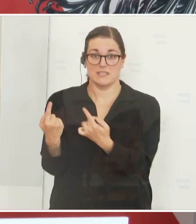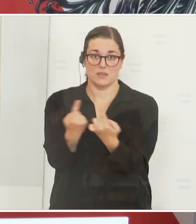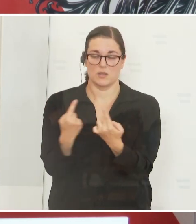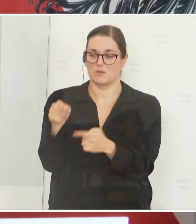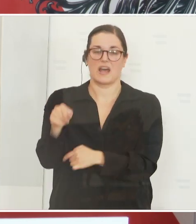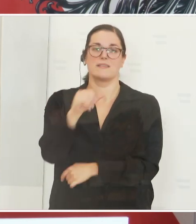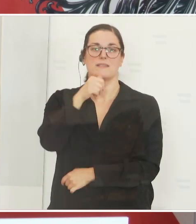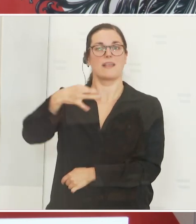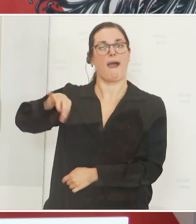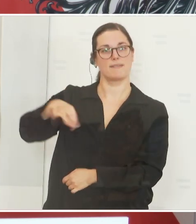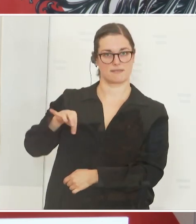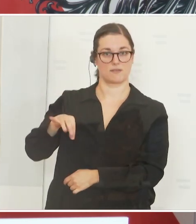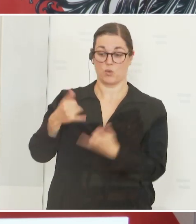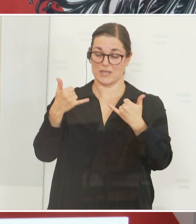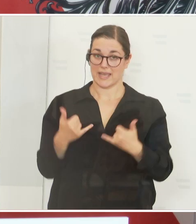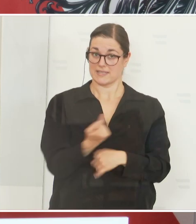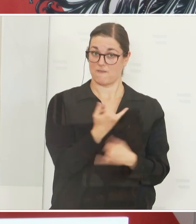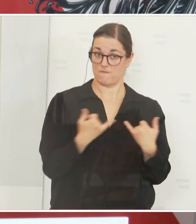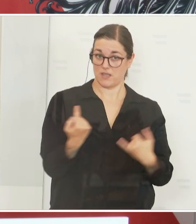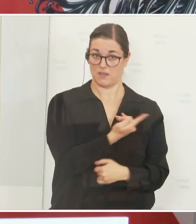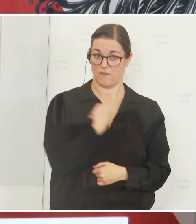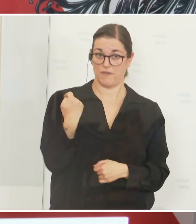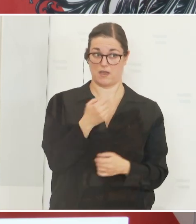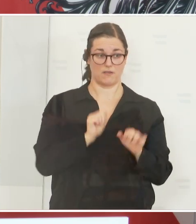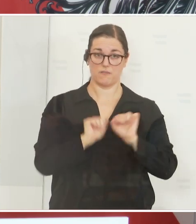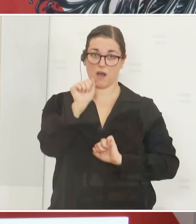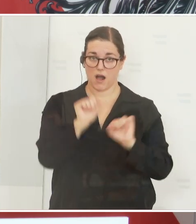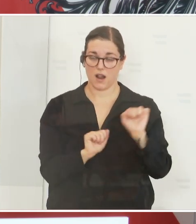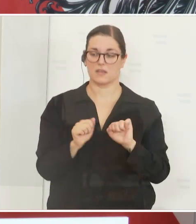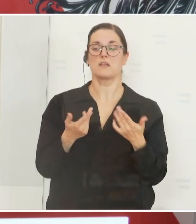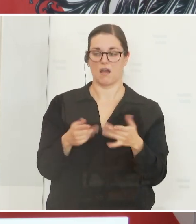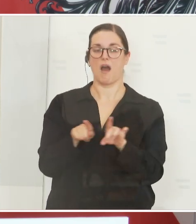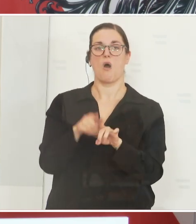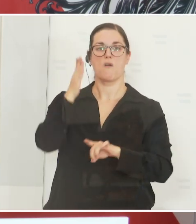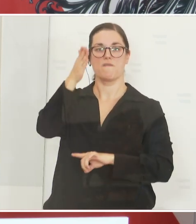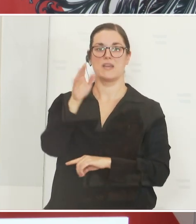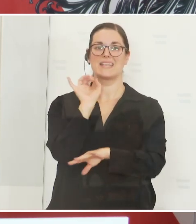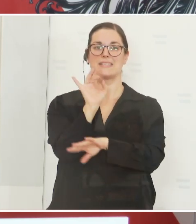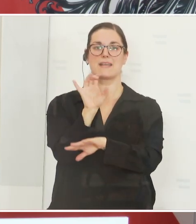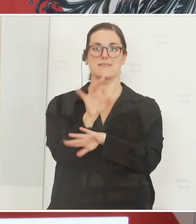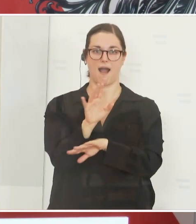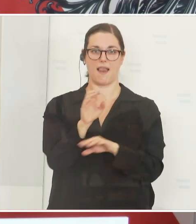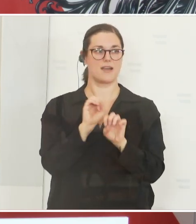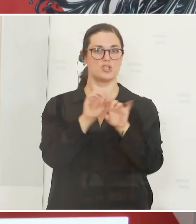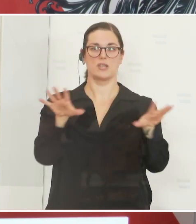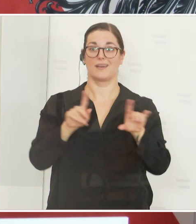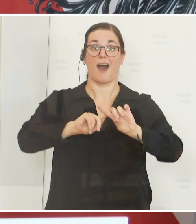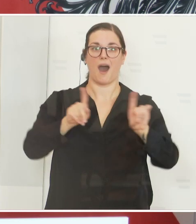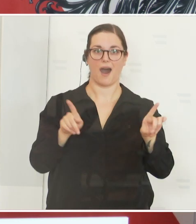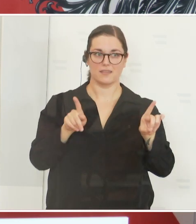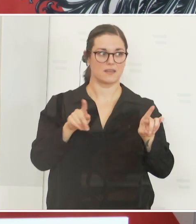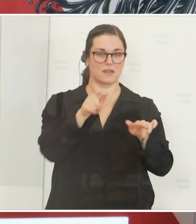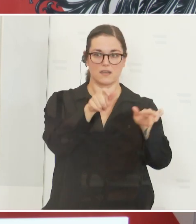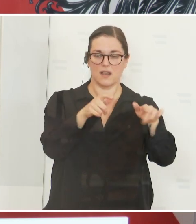we react now might create precedents and might send the signal to third countries that yes, you can blackmail the European